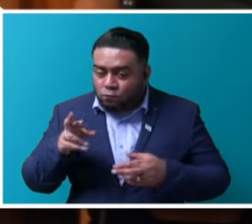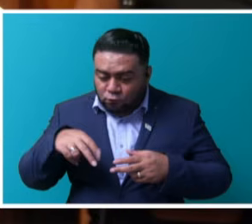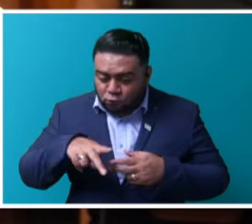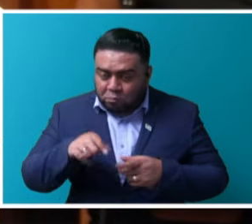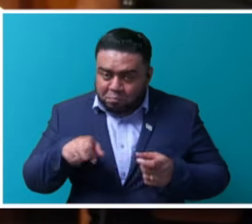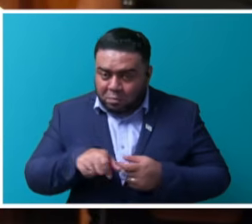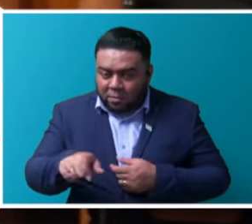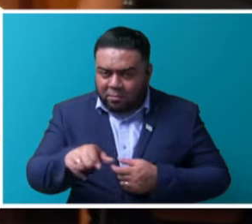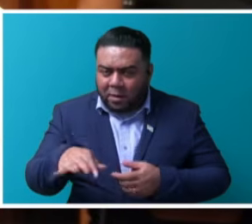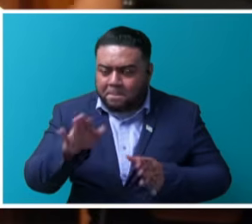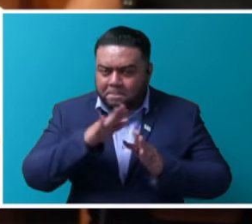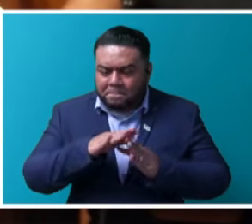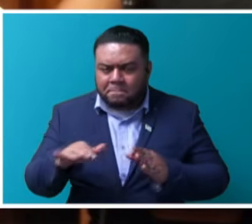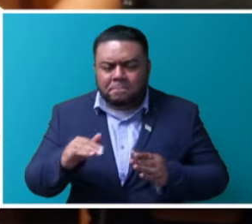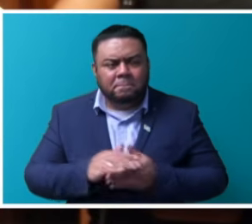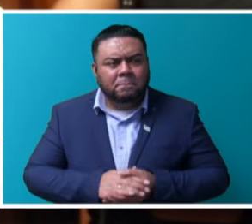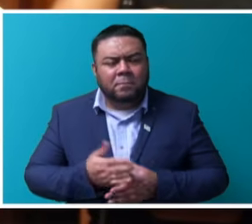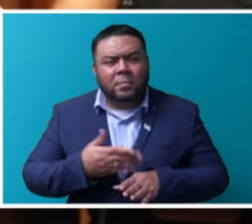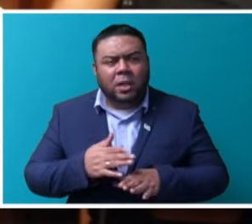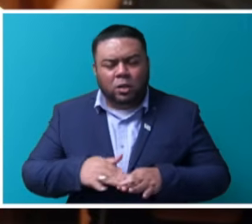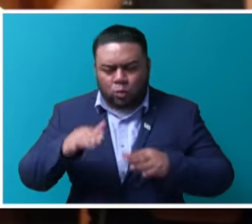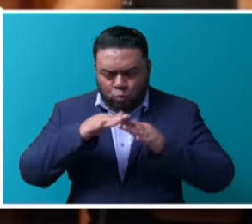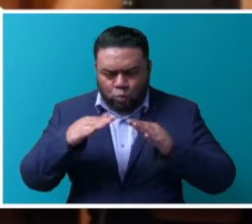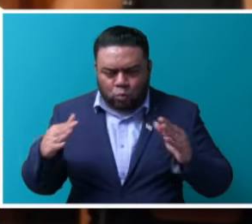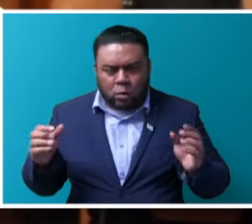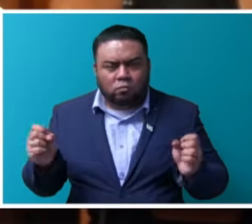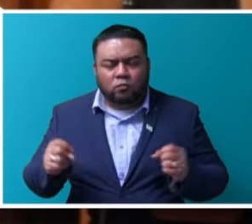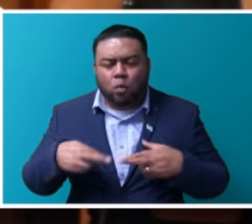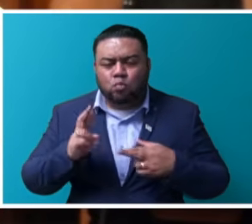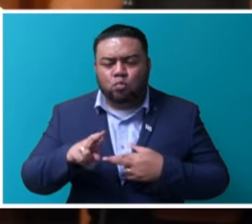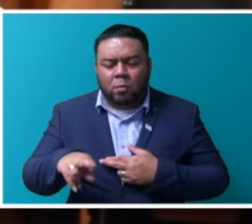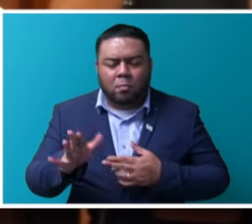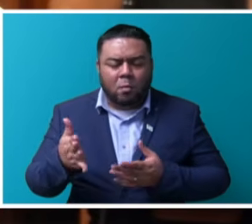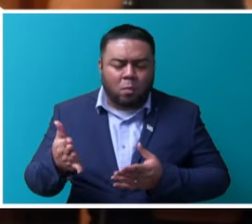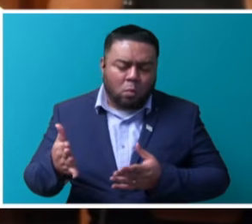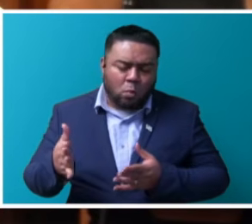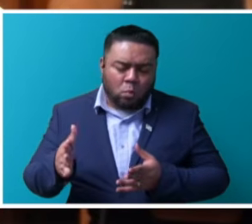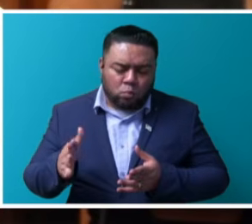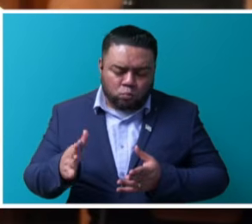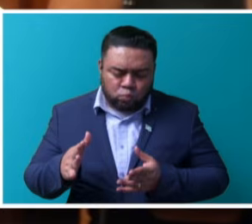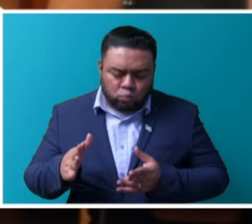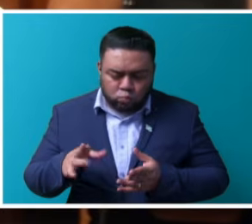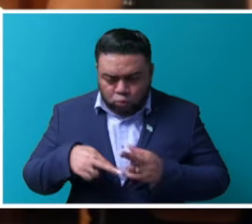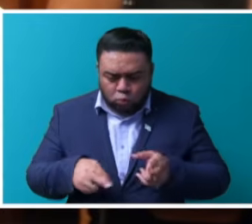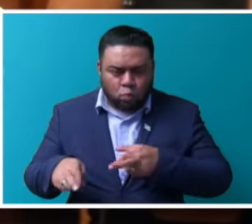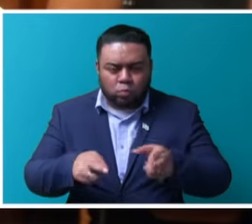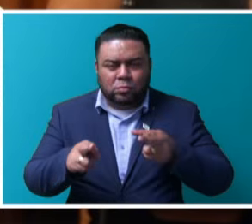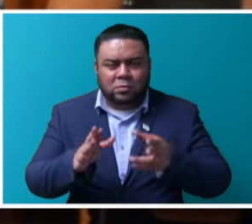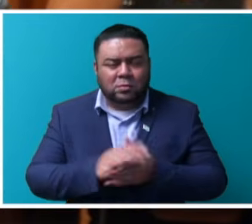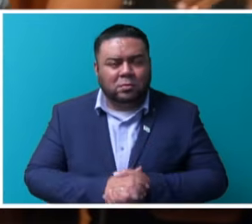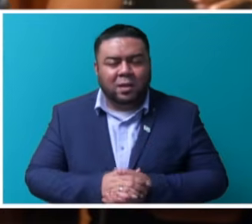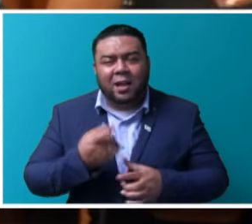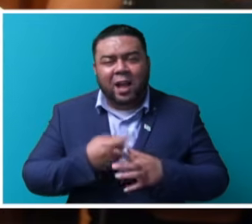shelters, and $30 million for new sealing and upgrading of community and rural roads, including $5 million for the tar sealing of Kabanangasau